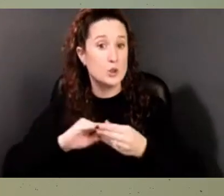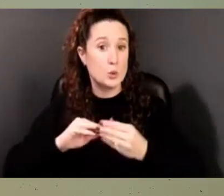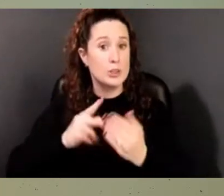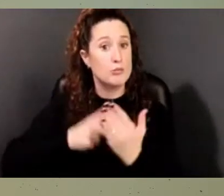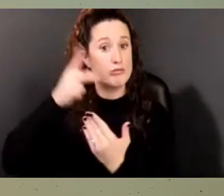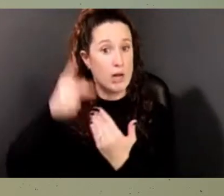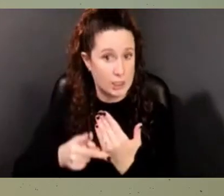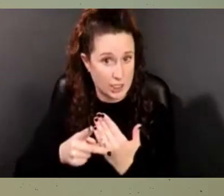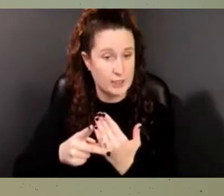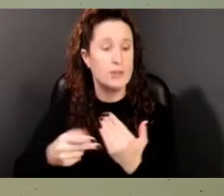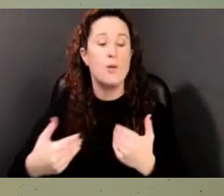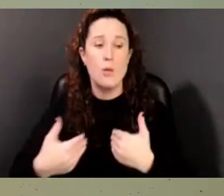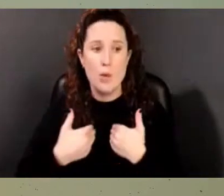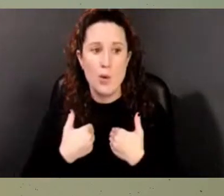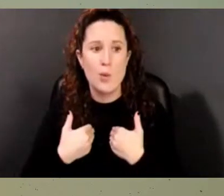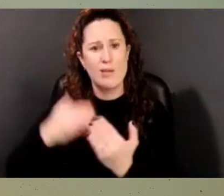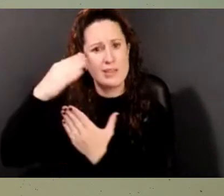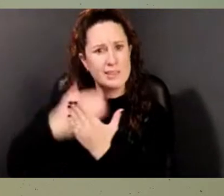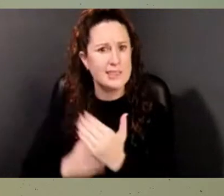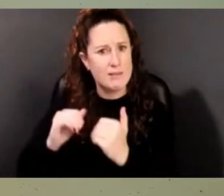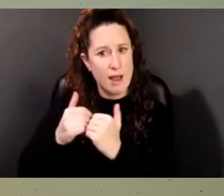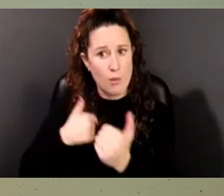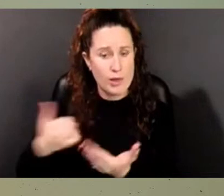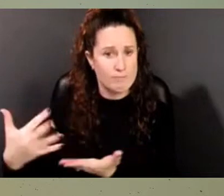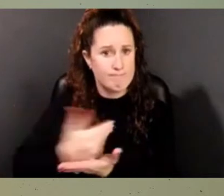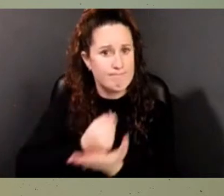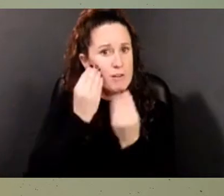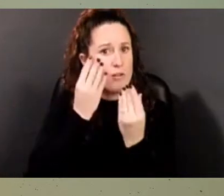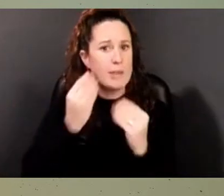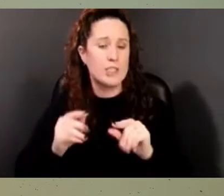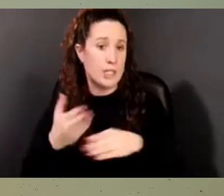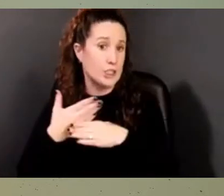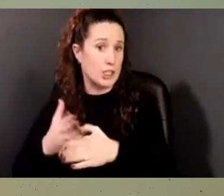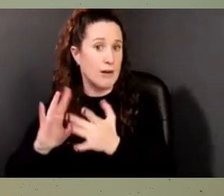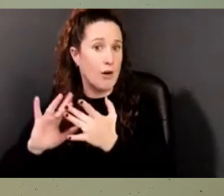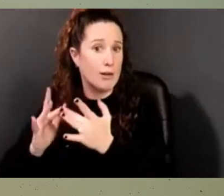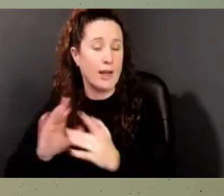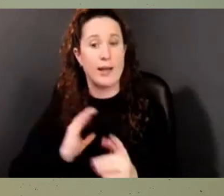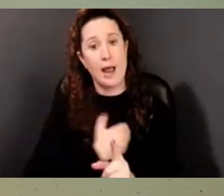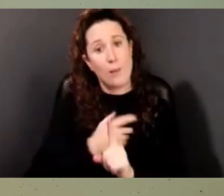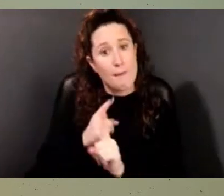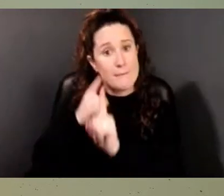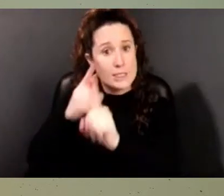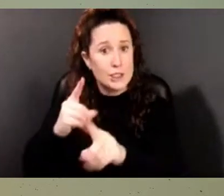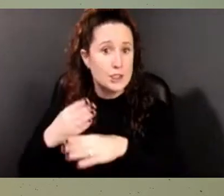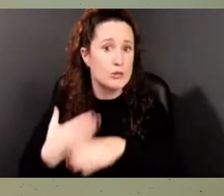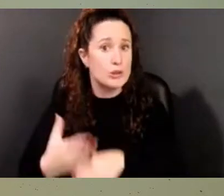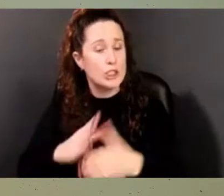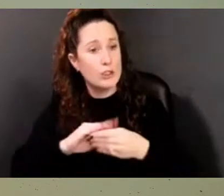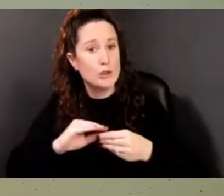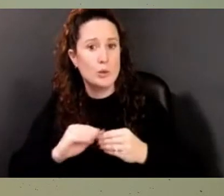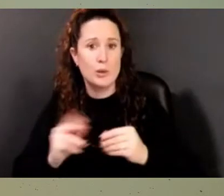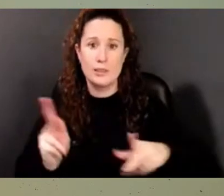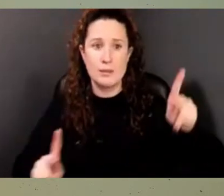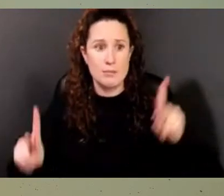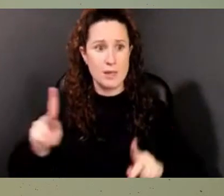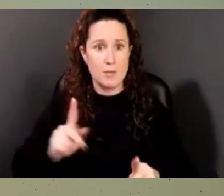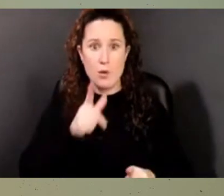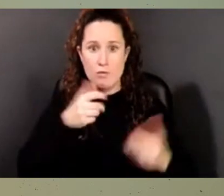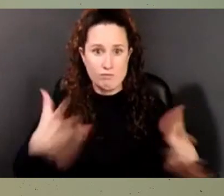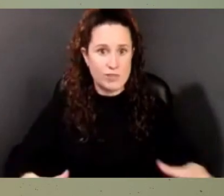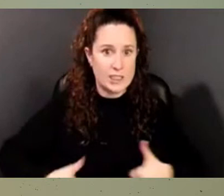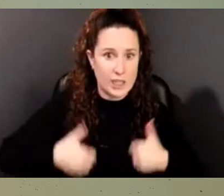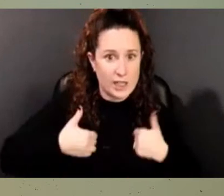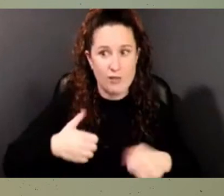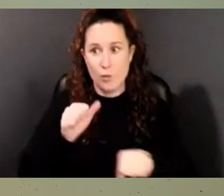we are currently presenting the Plantation Stories Project online. Our mission is to share the stories of the people who lived, worked, and died at the